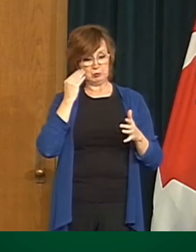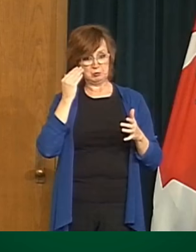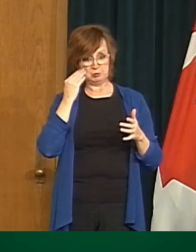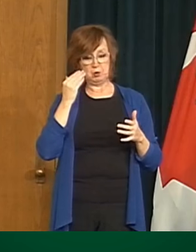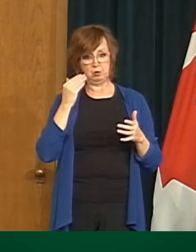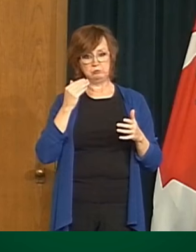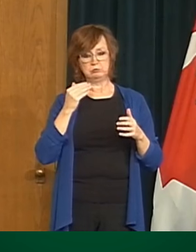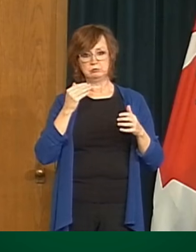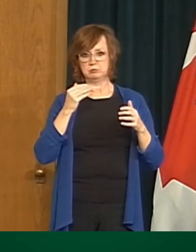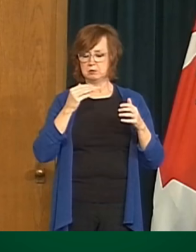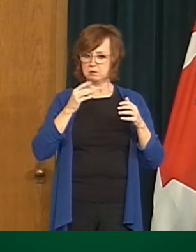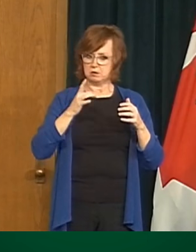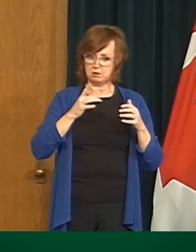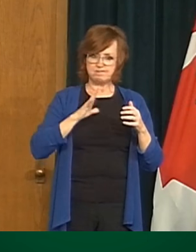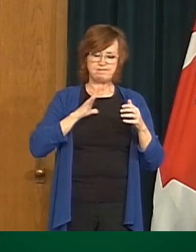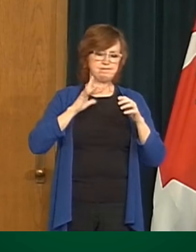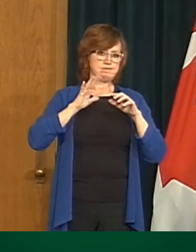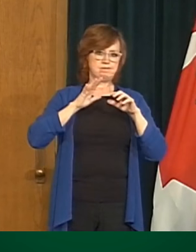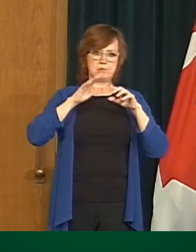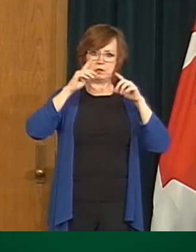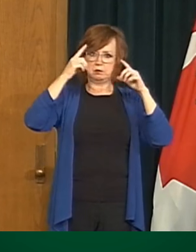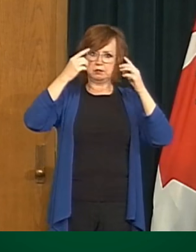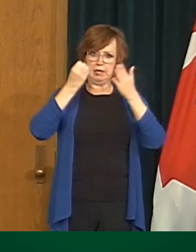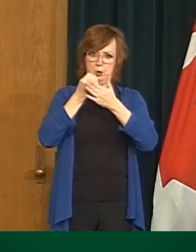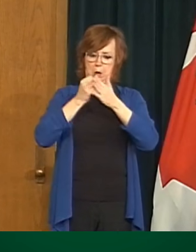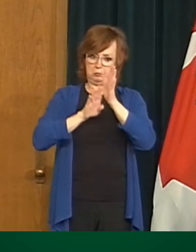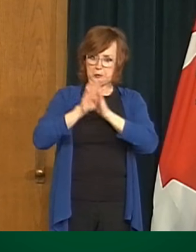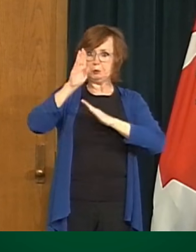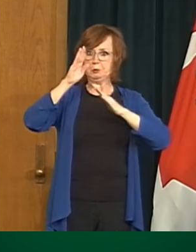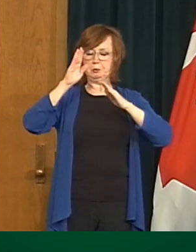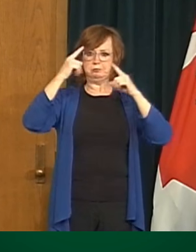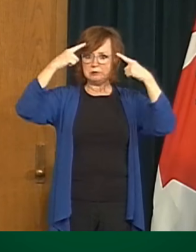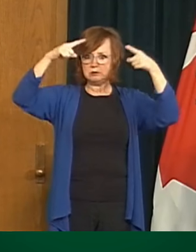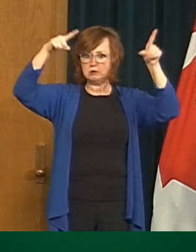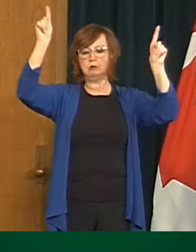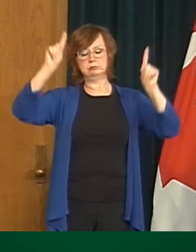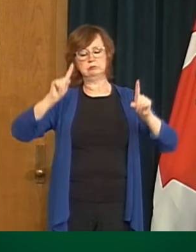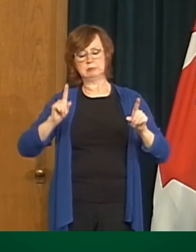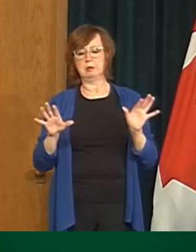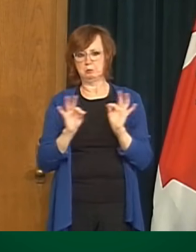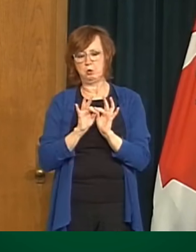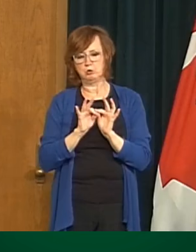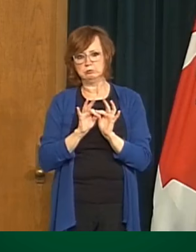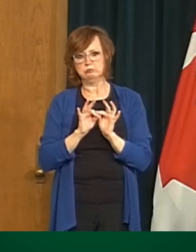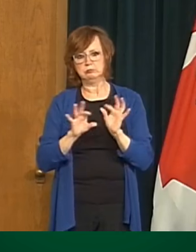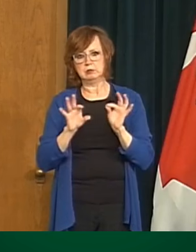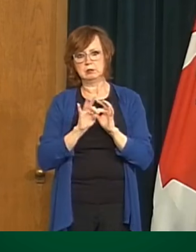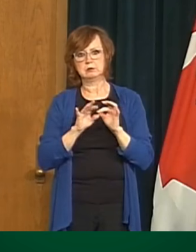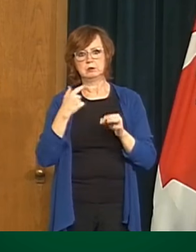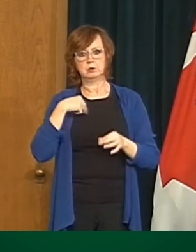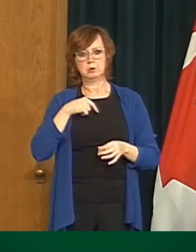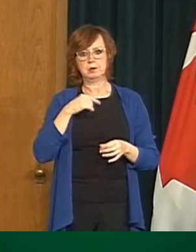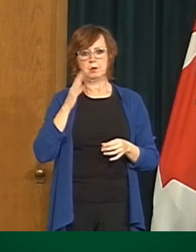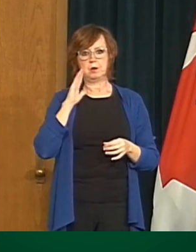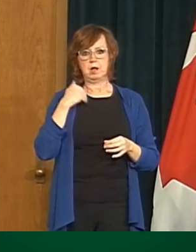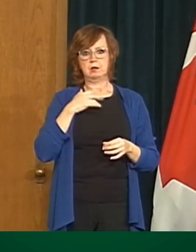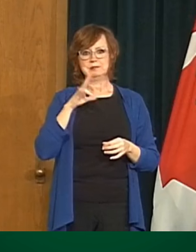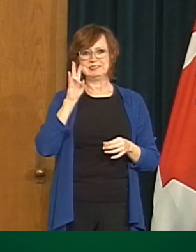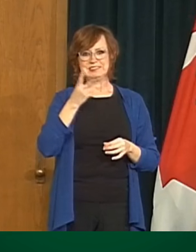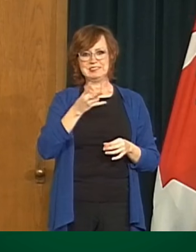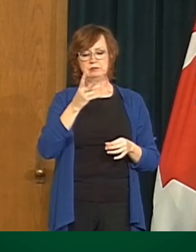$2 billion capital injection increases our total investment to $7.5 billion over 2